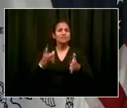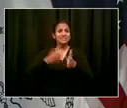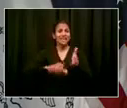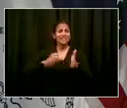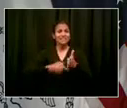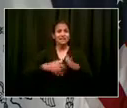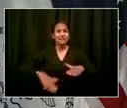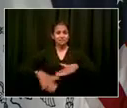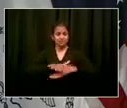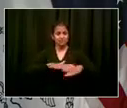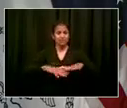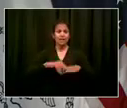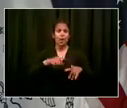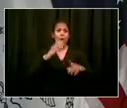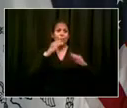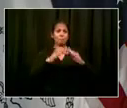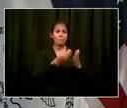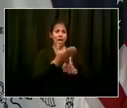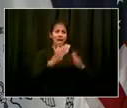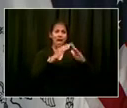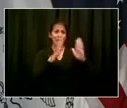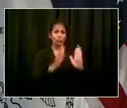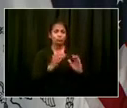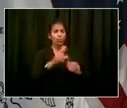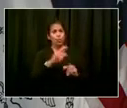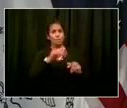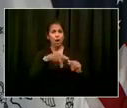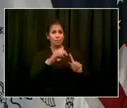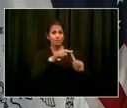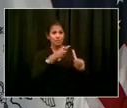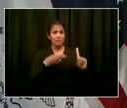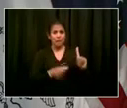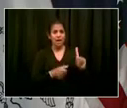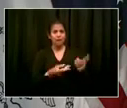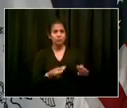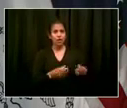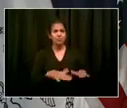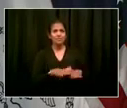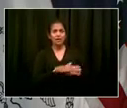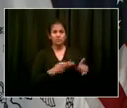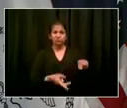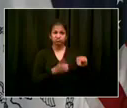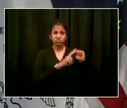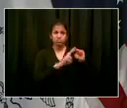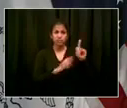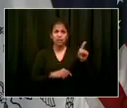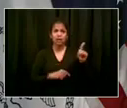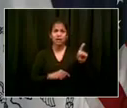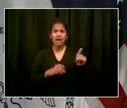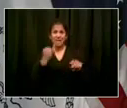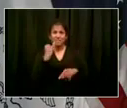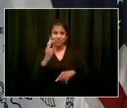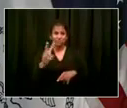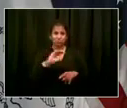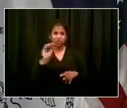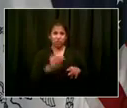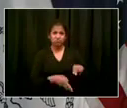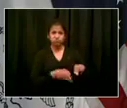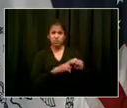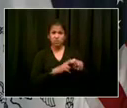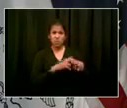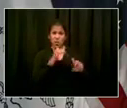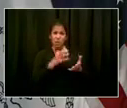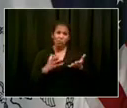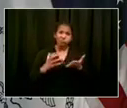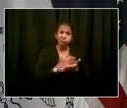raise almost $700 million. So maybe you could make it 1% and raise $350 million.